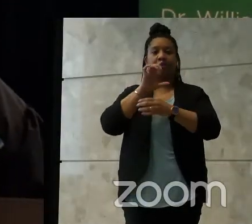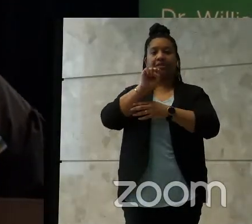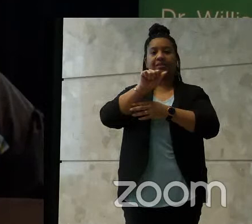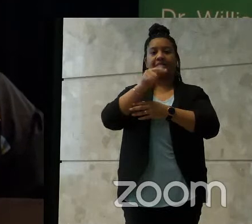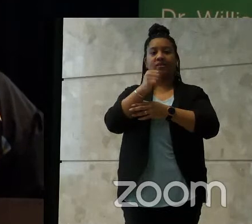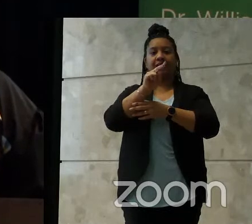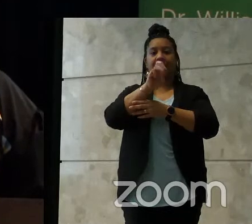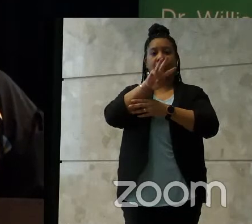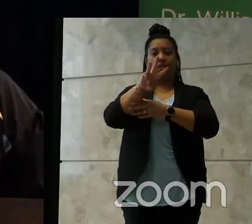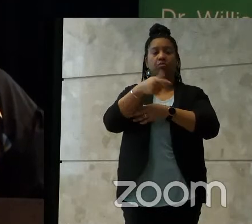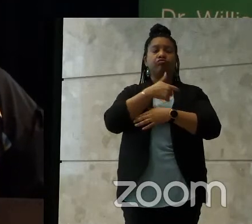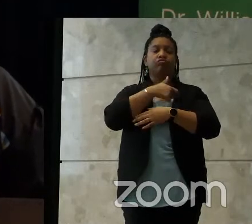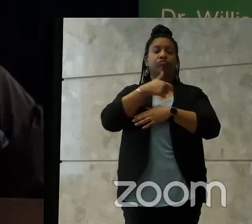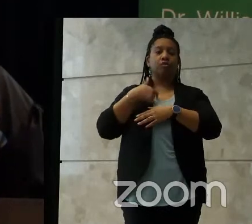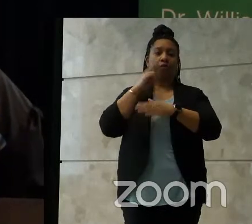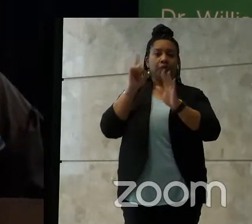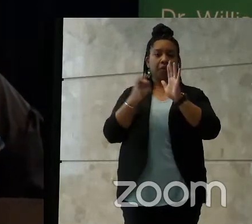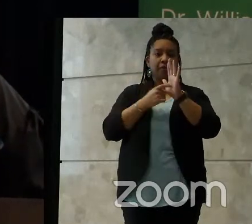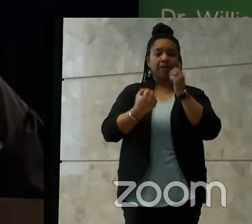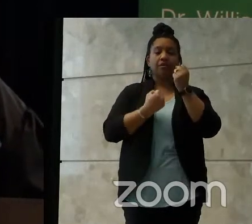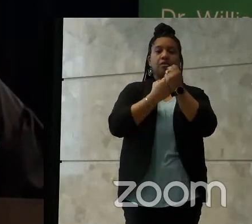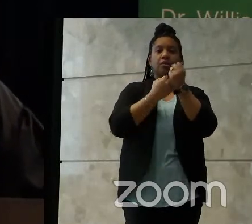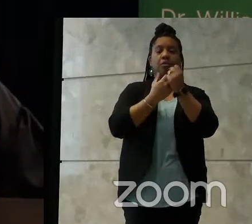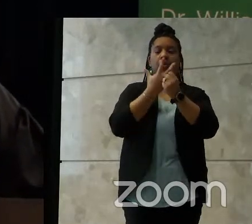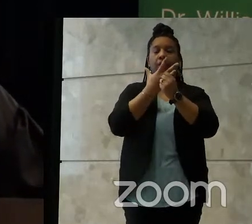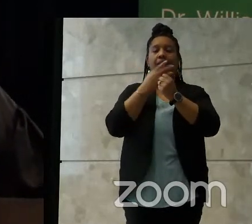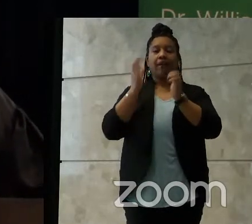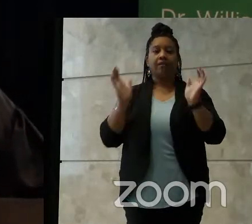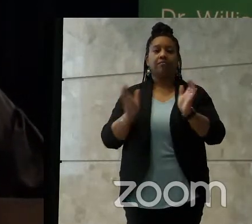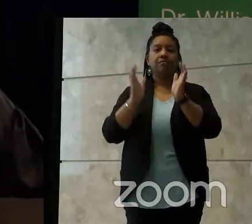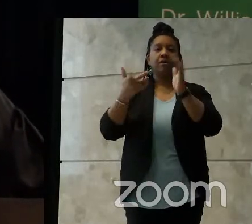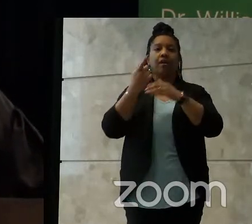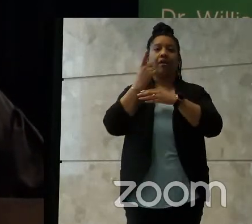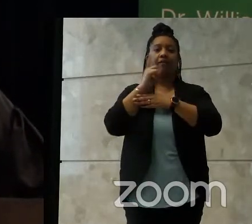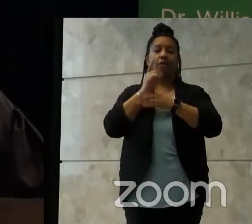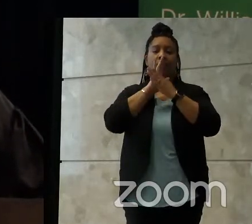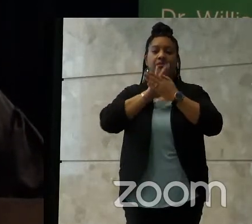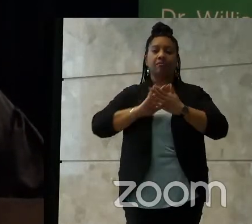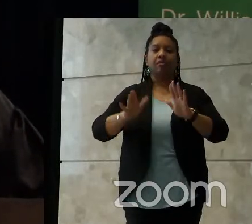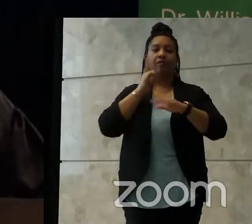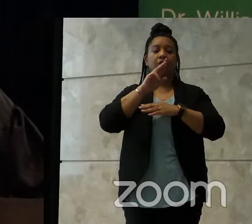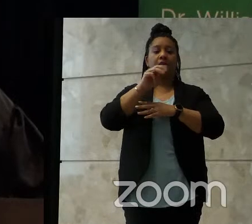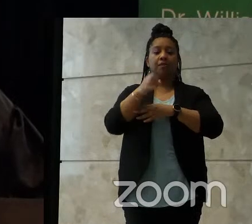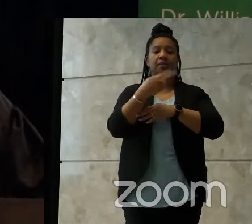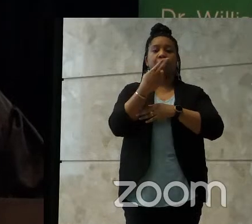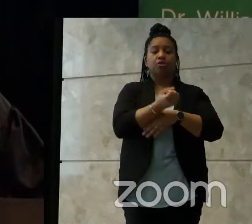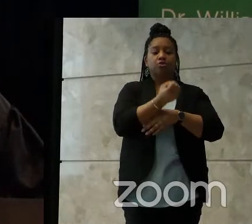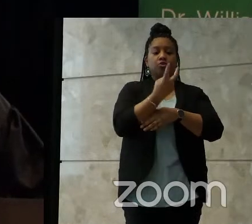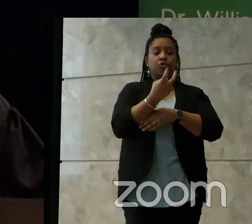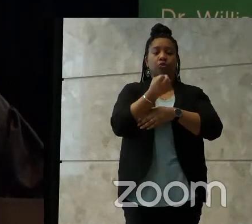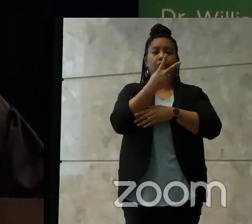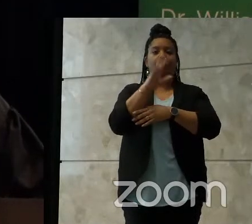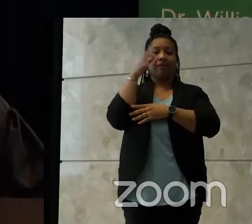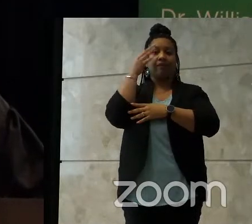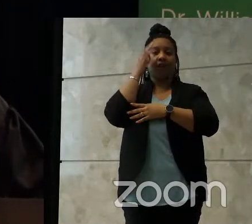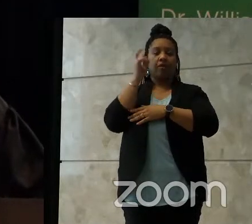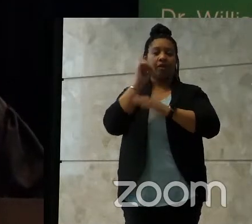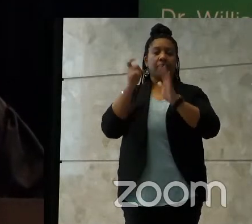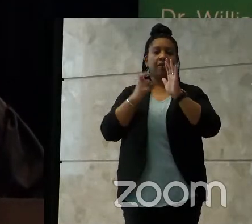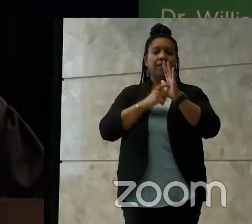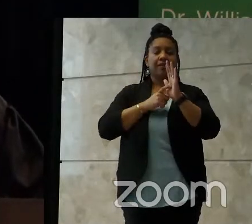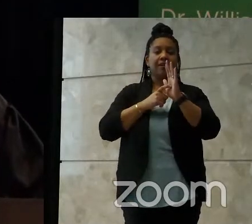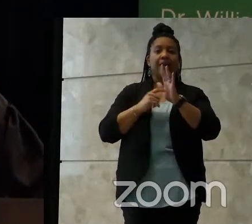We recognize, support, and advocate for the sovereignty of Michigan's 12 federally recognized Indian